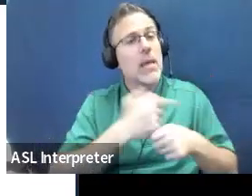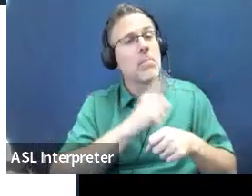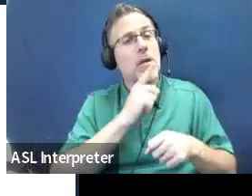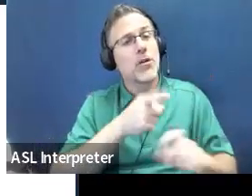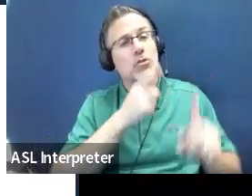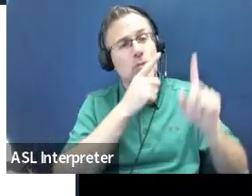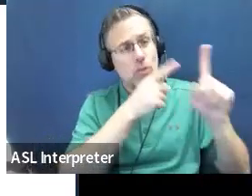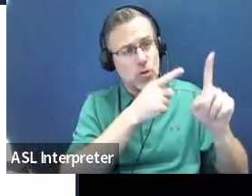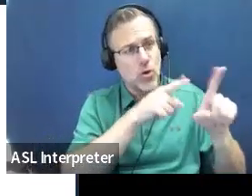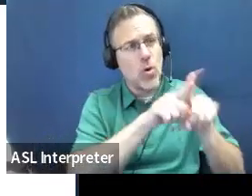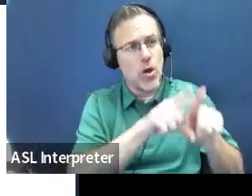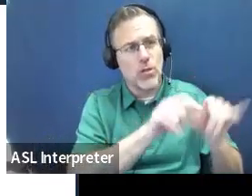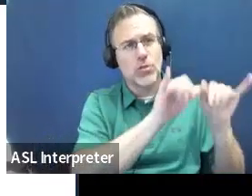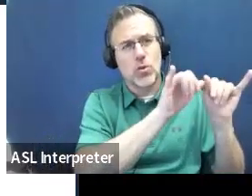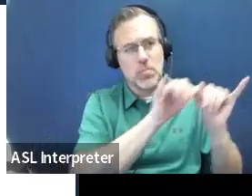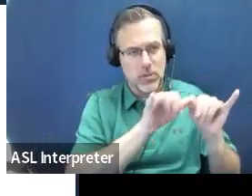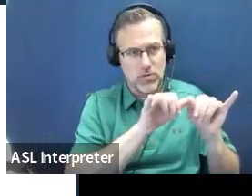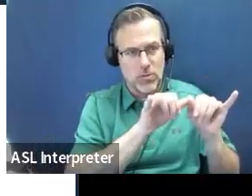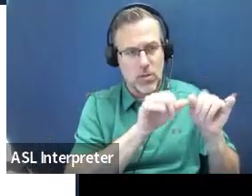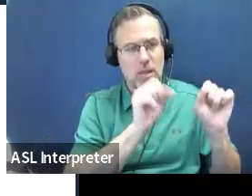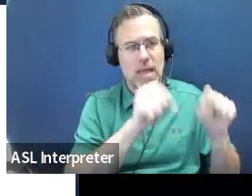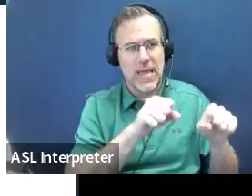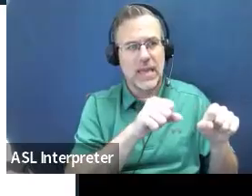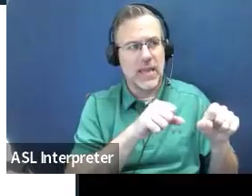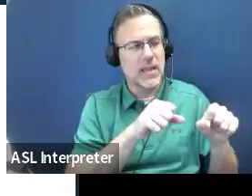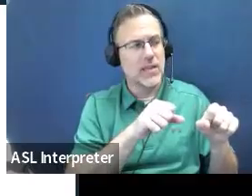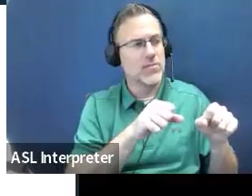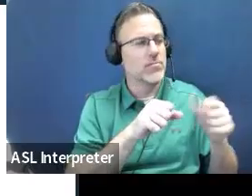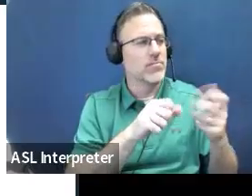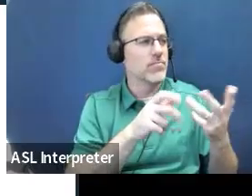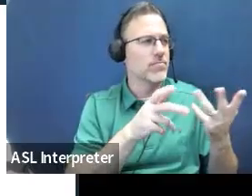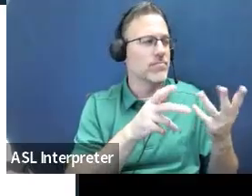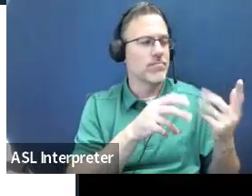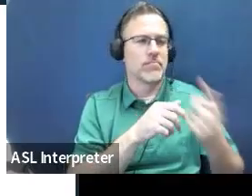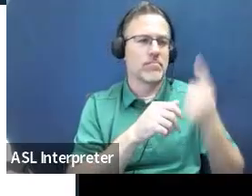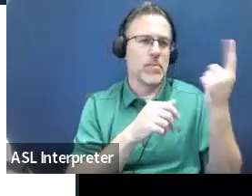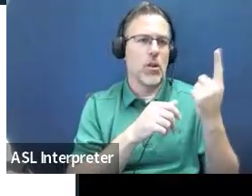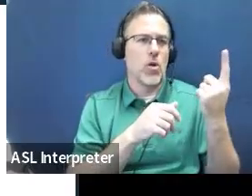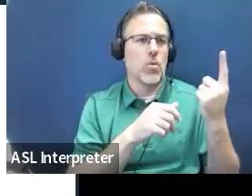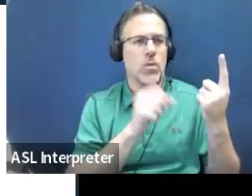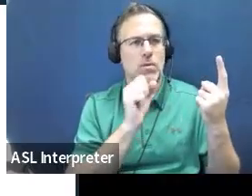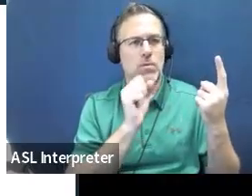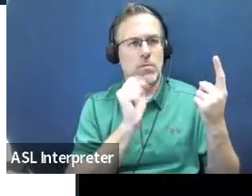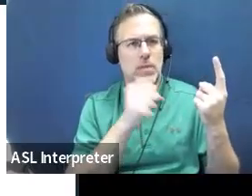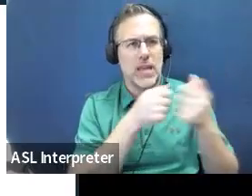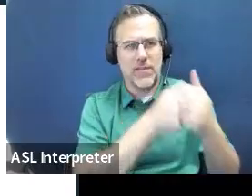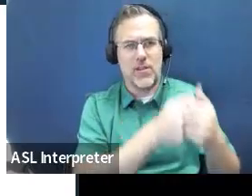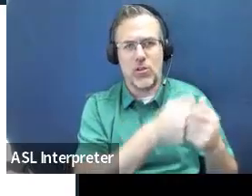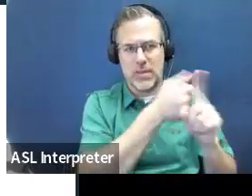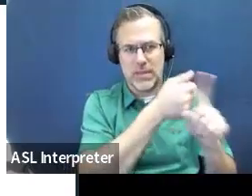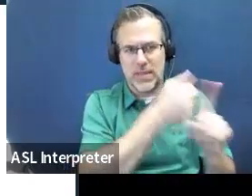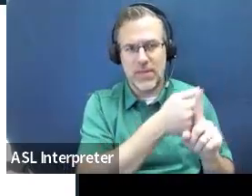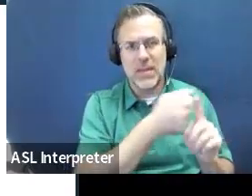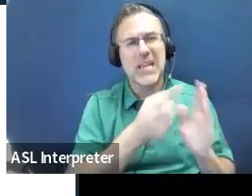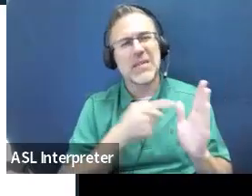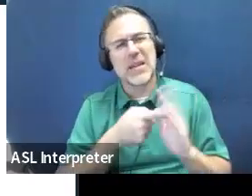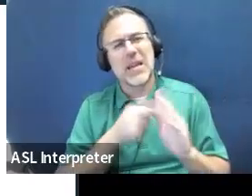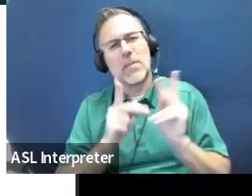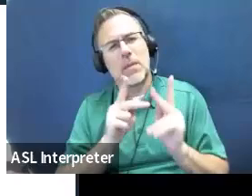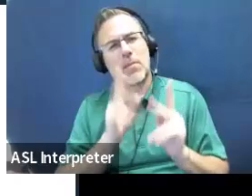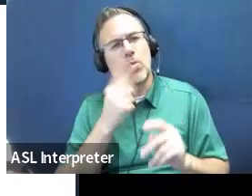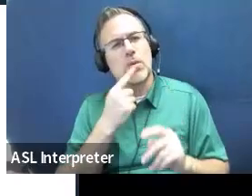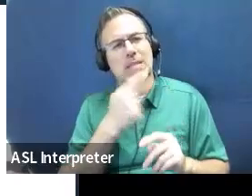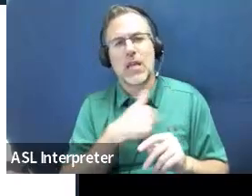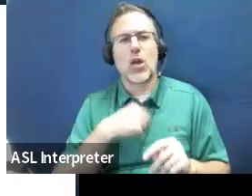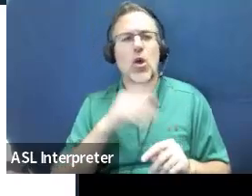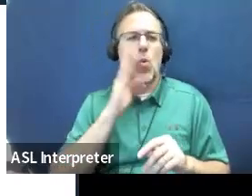also measurable and can stand by itself. Sometimes we see people write the goal around, we'll meet the following